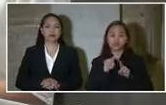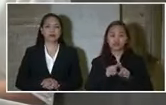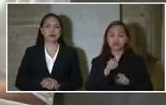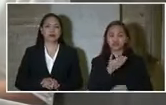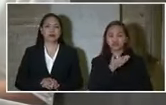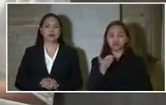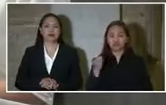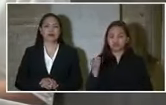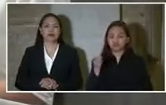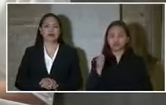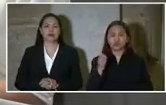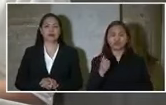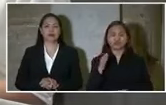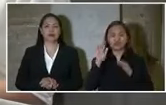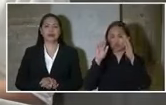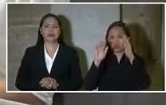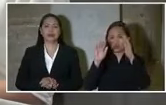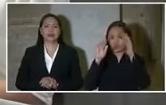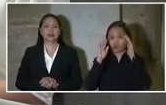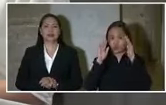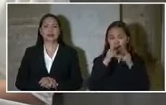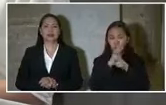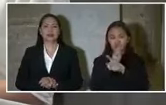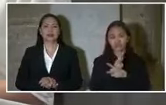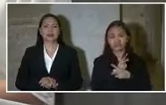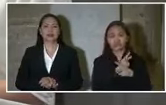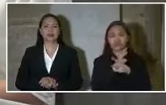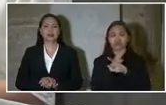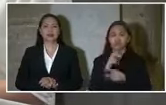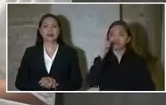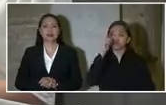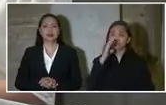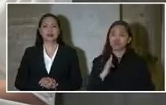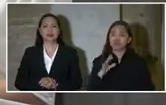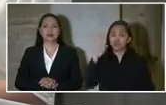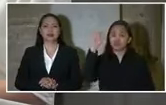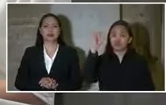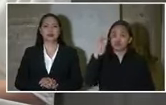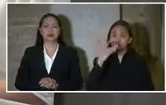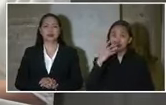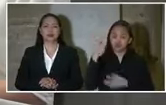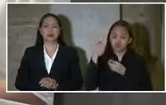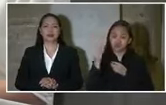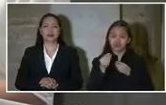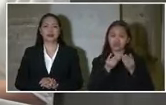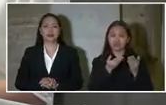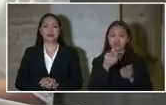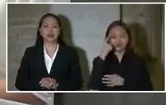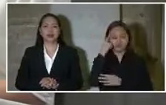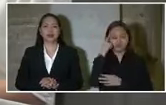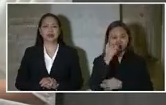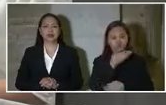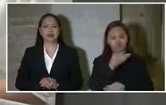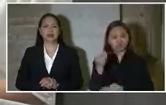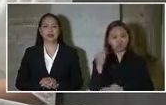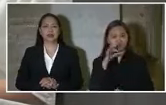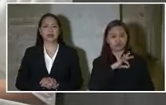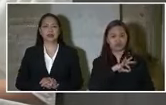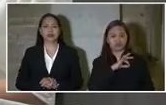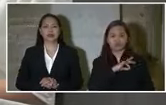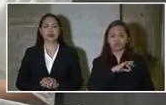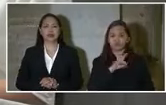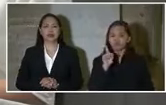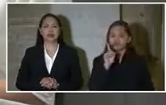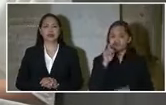have heard of the stewardship of God's grace that was given to me for your benefit,